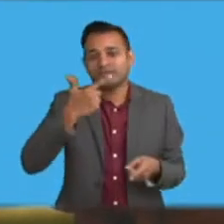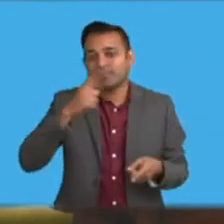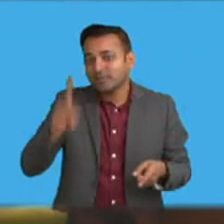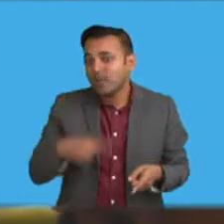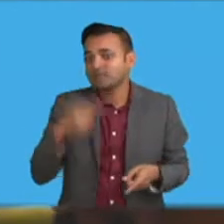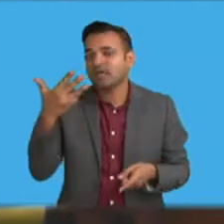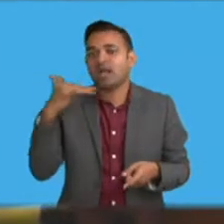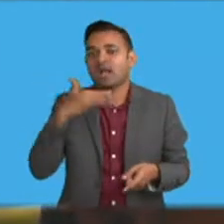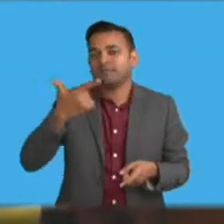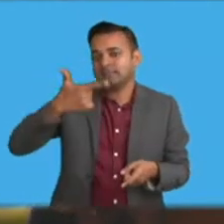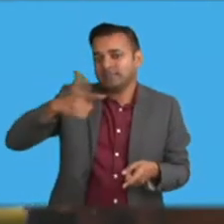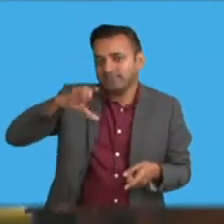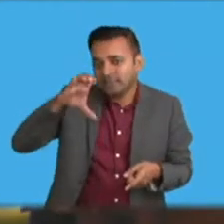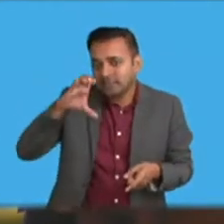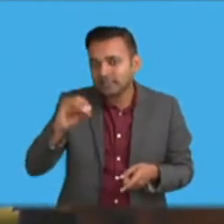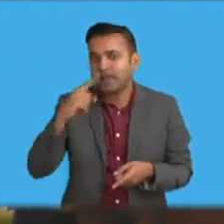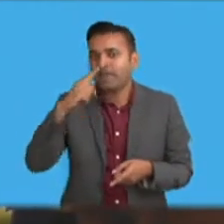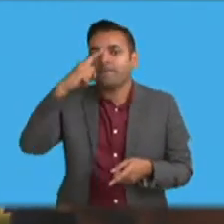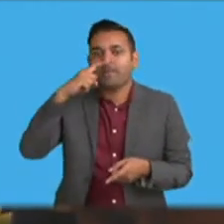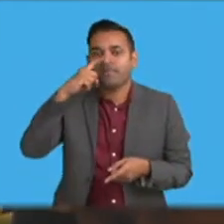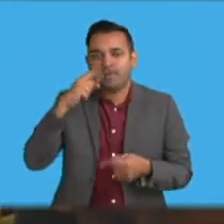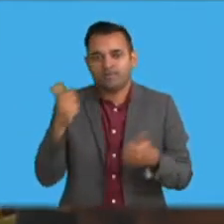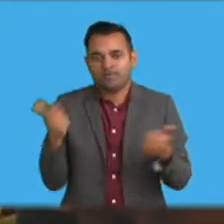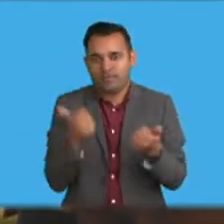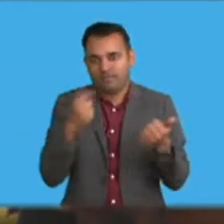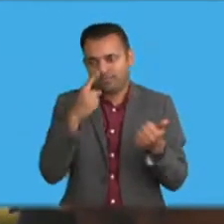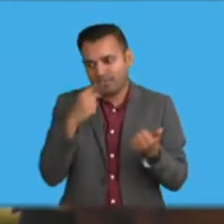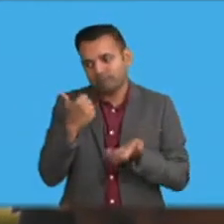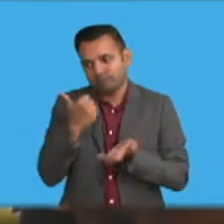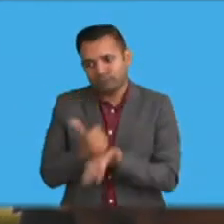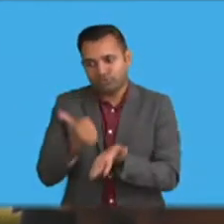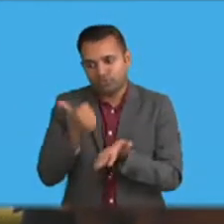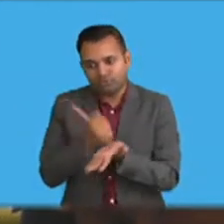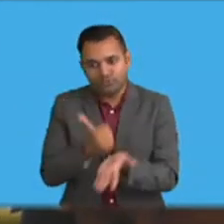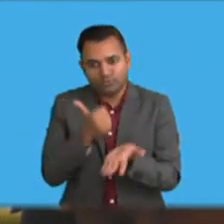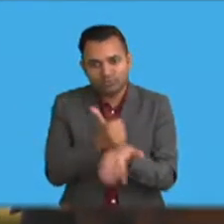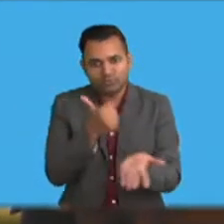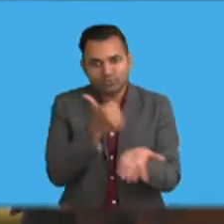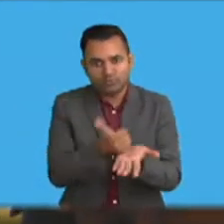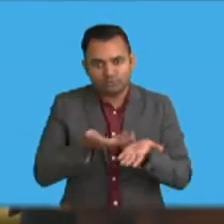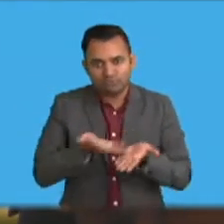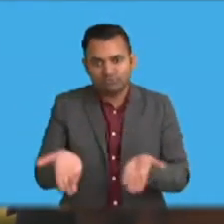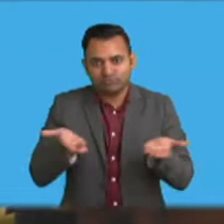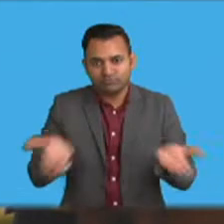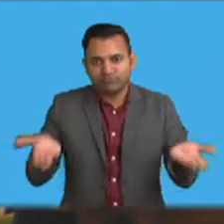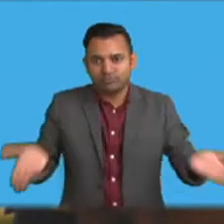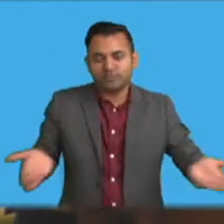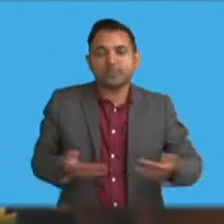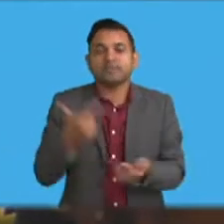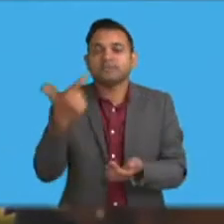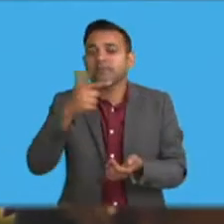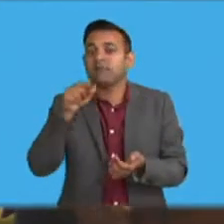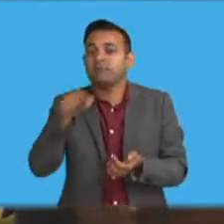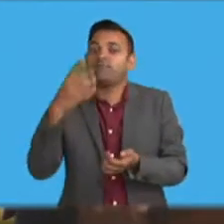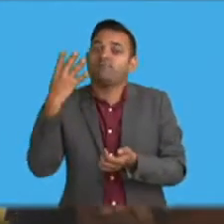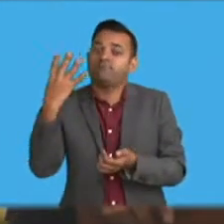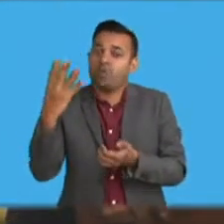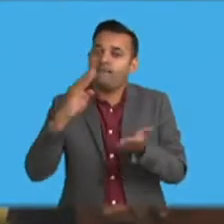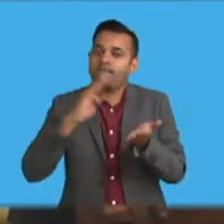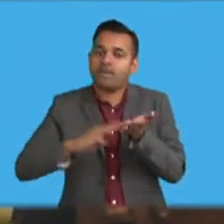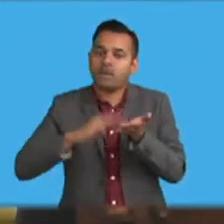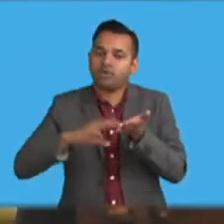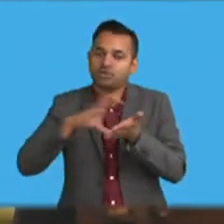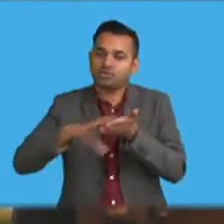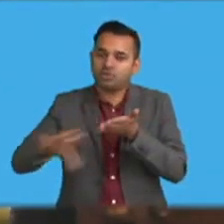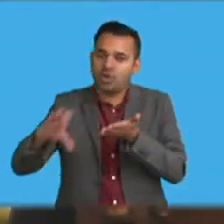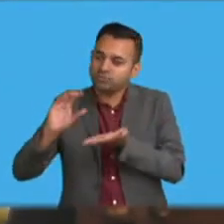17,970 recipients, with a total investment of $17.4 million, Madam Speaker. This support has impacted